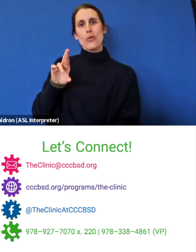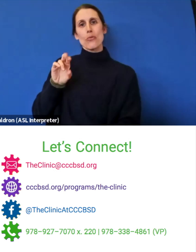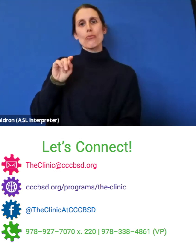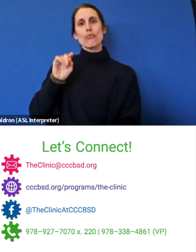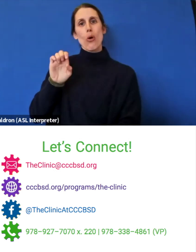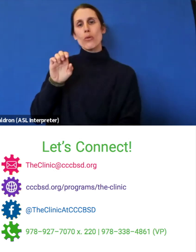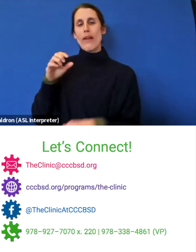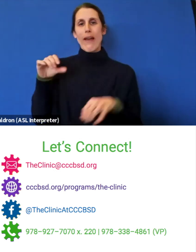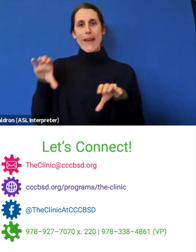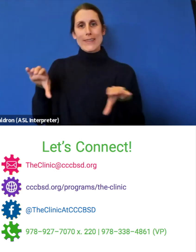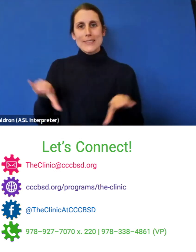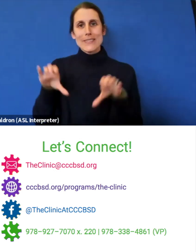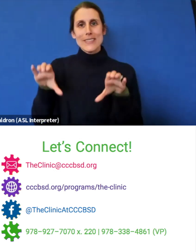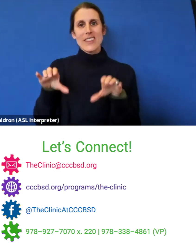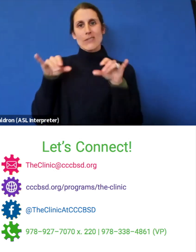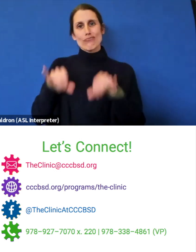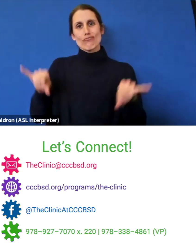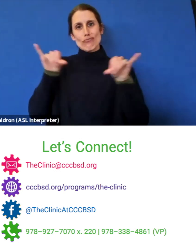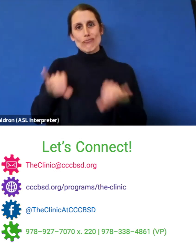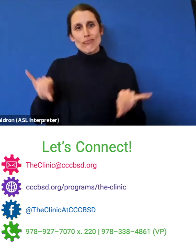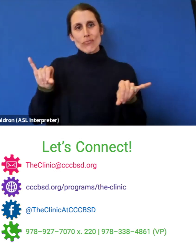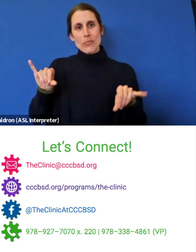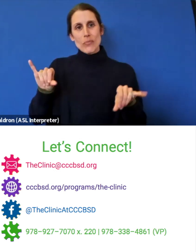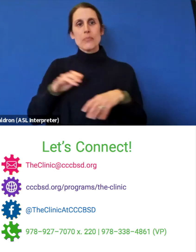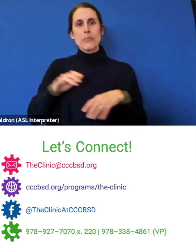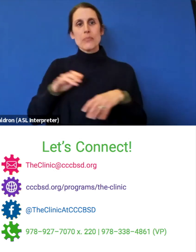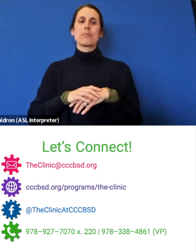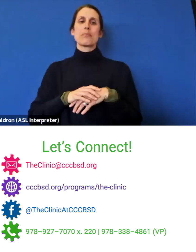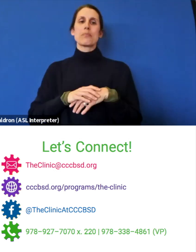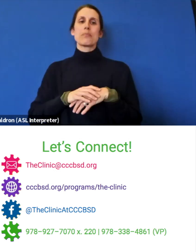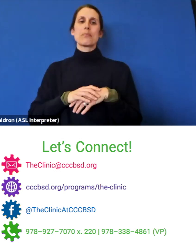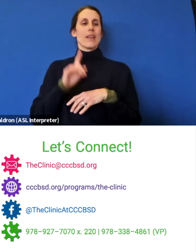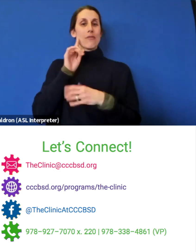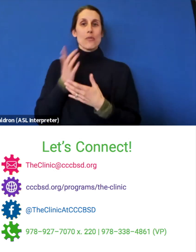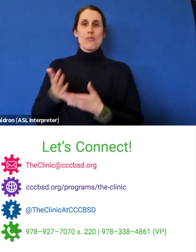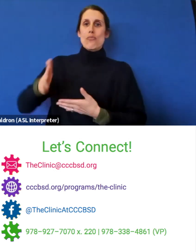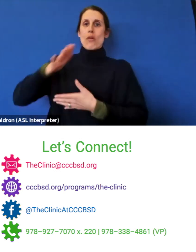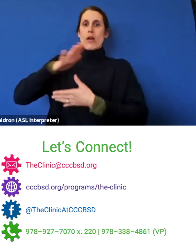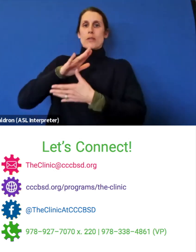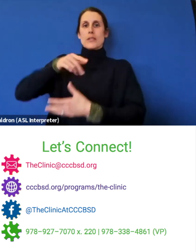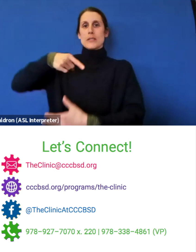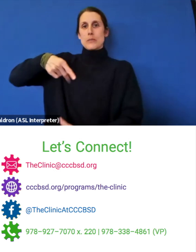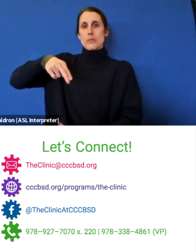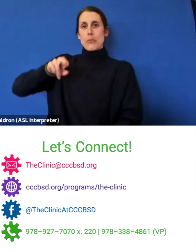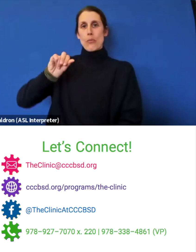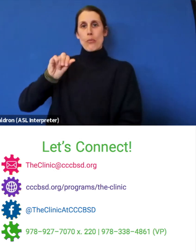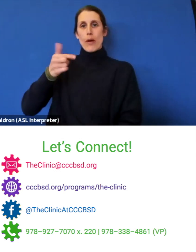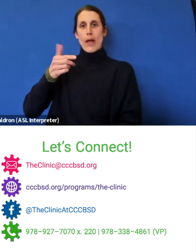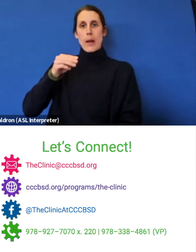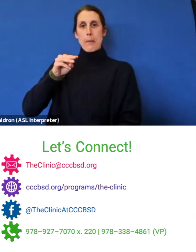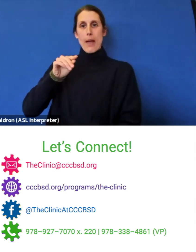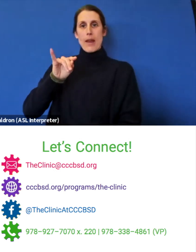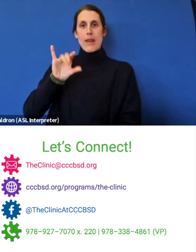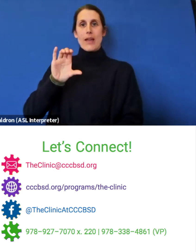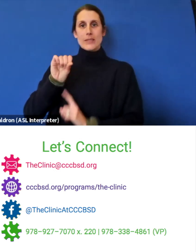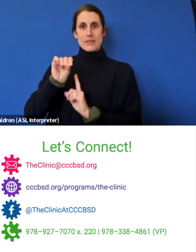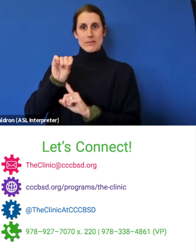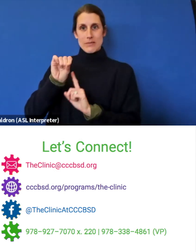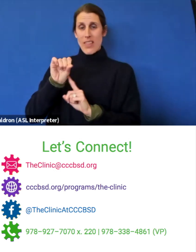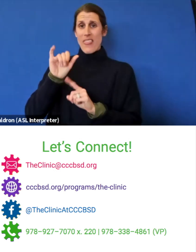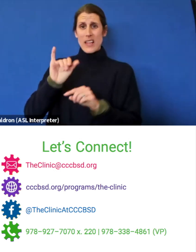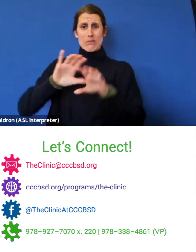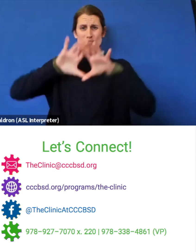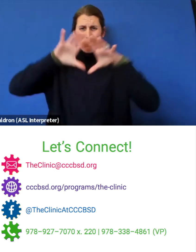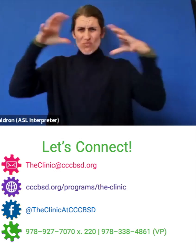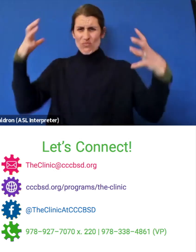responding. If we center pragmatics and think of pragmatics as really encompassing